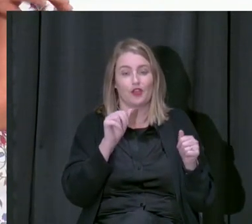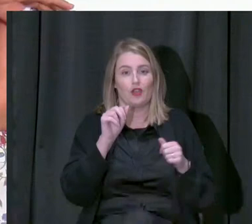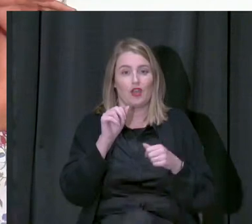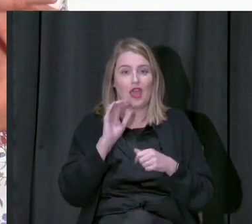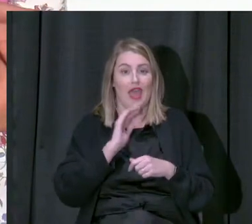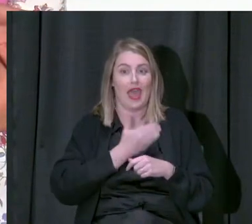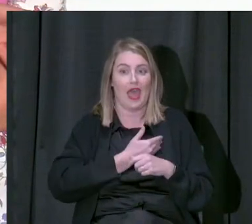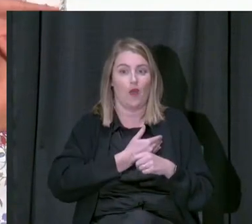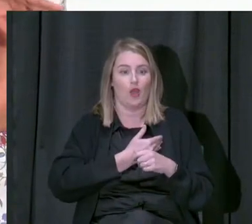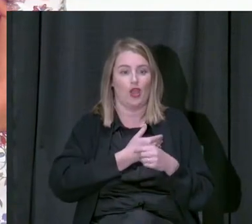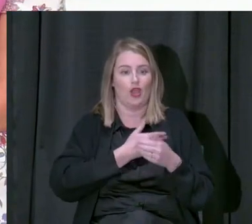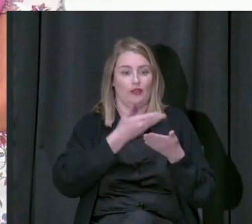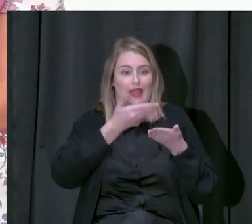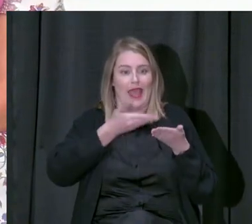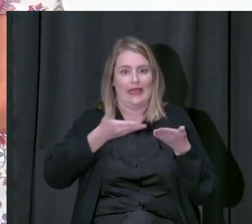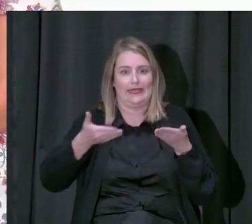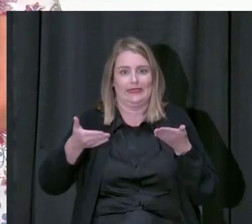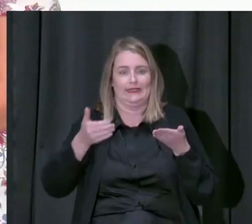our assets, you know, all